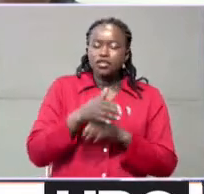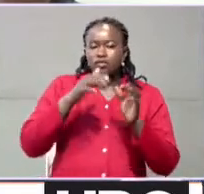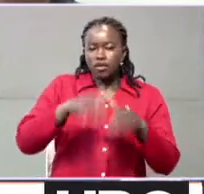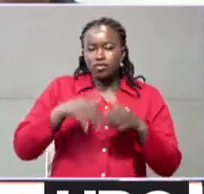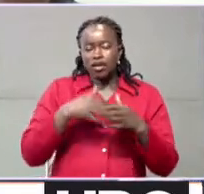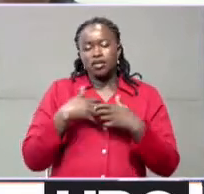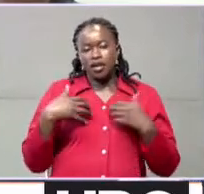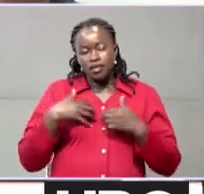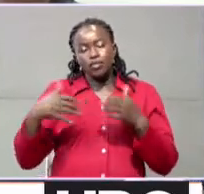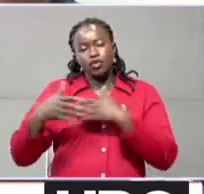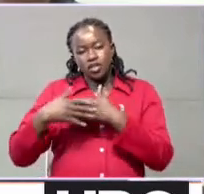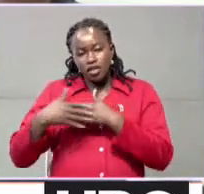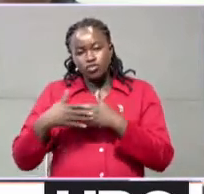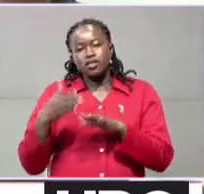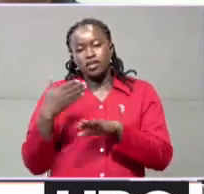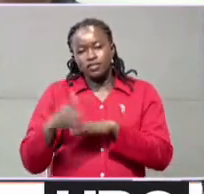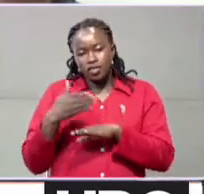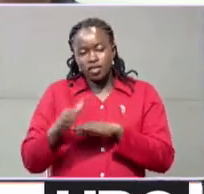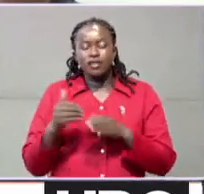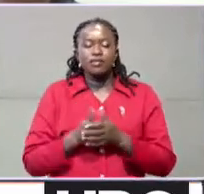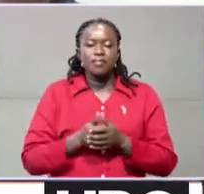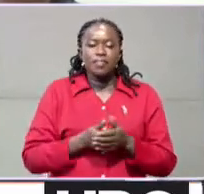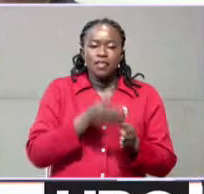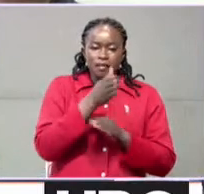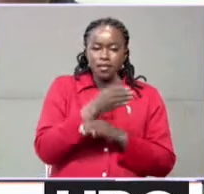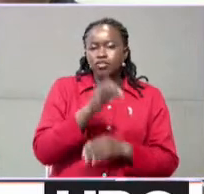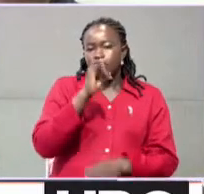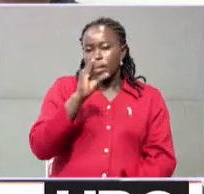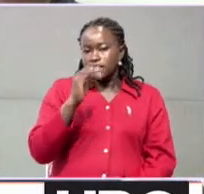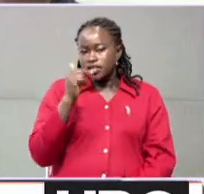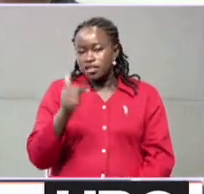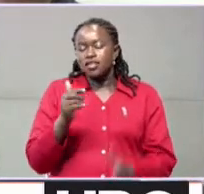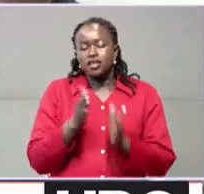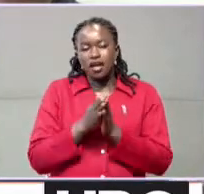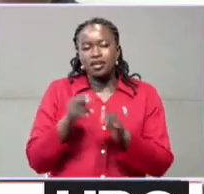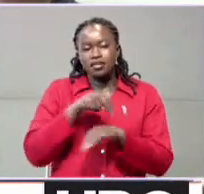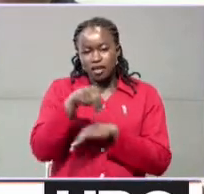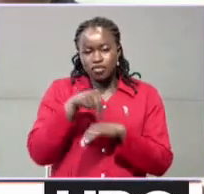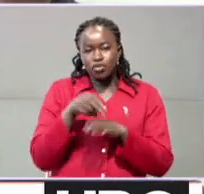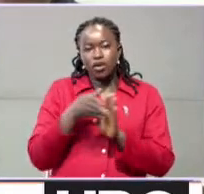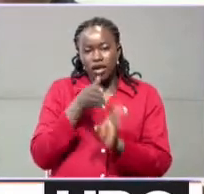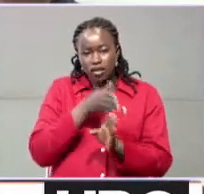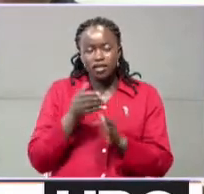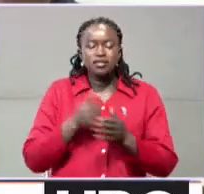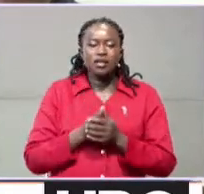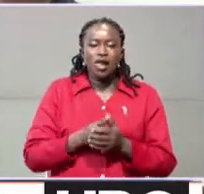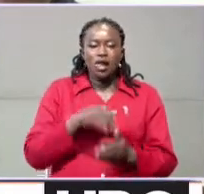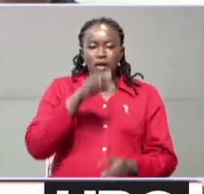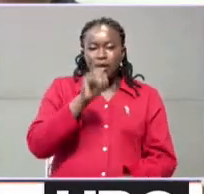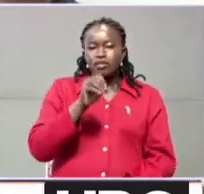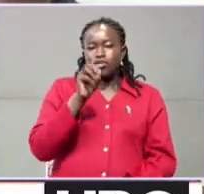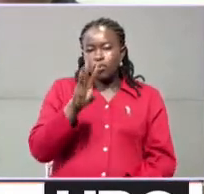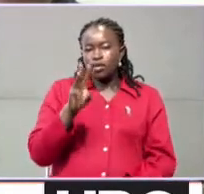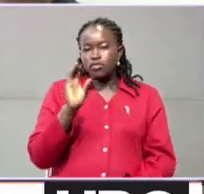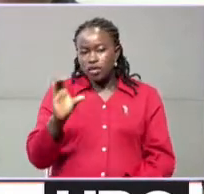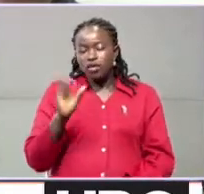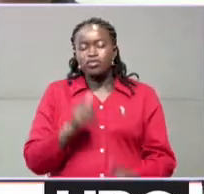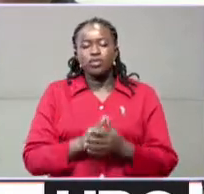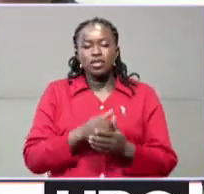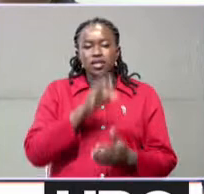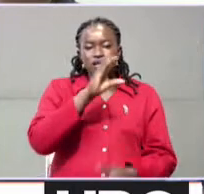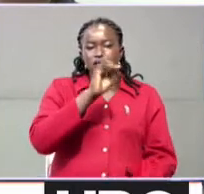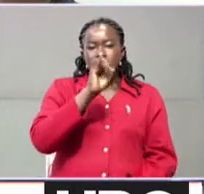animal industry and fisheries ministry of ict and national guidance operation wealth creation civil